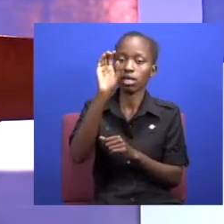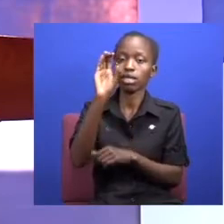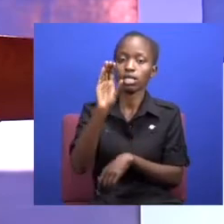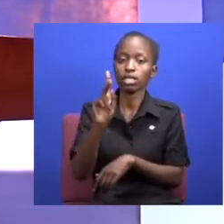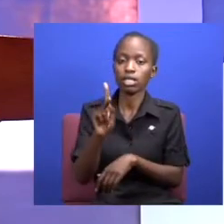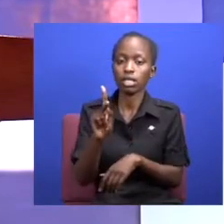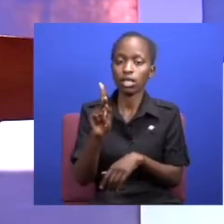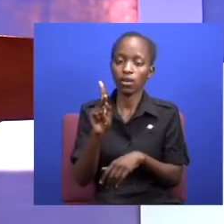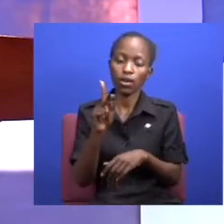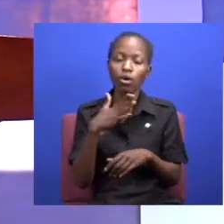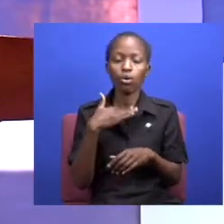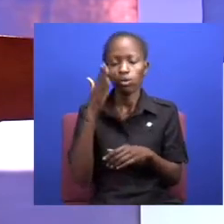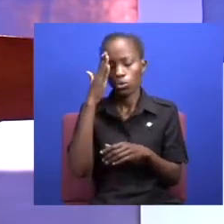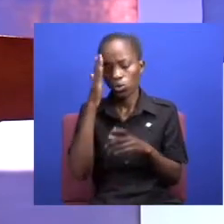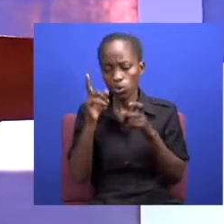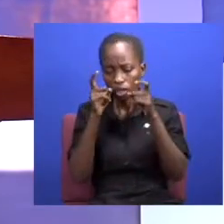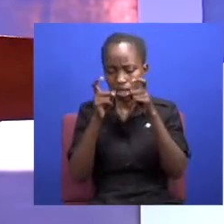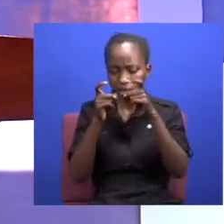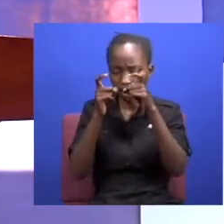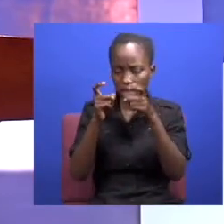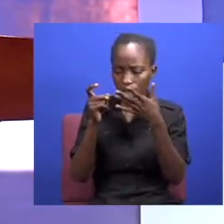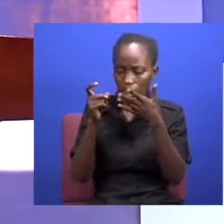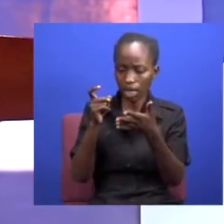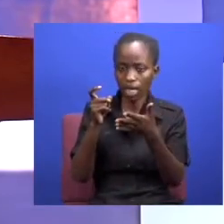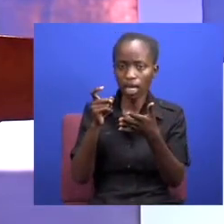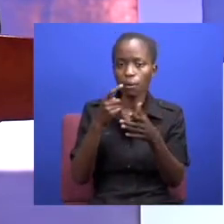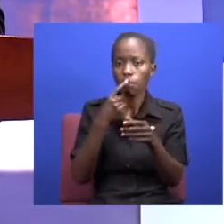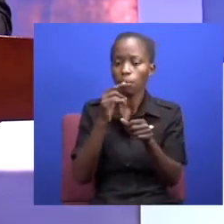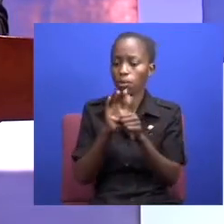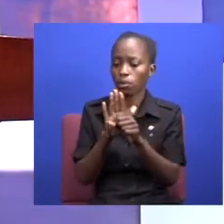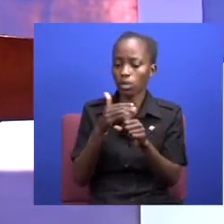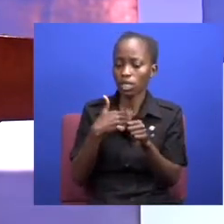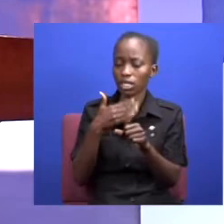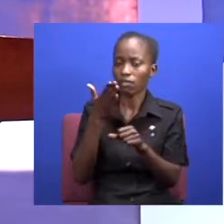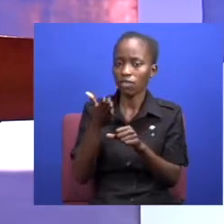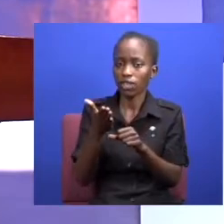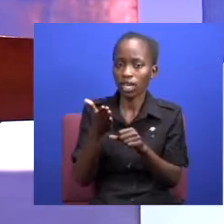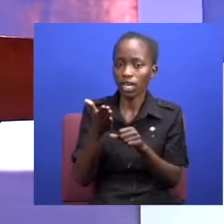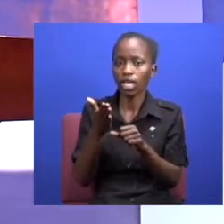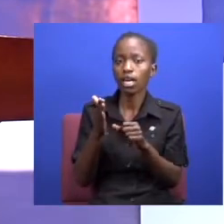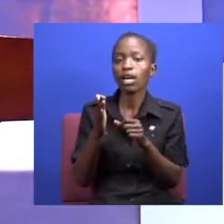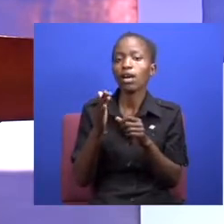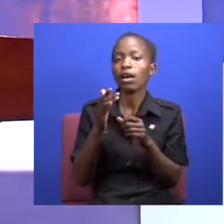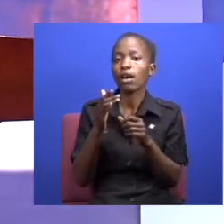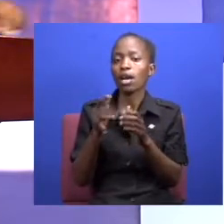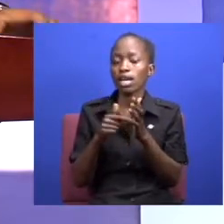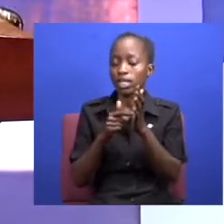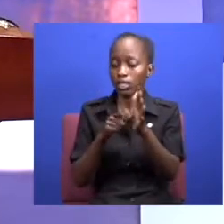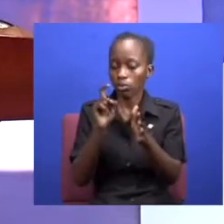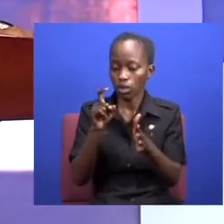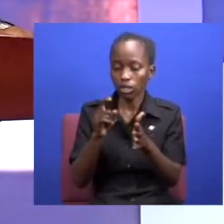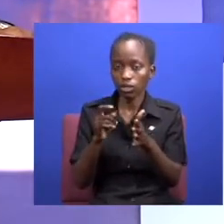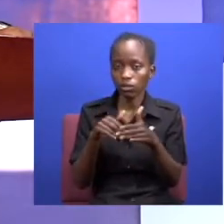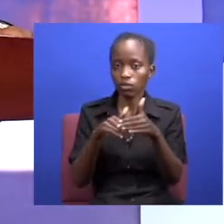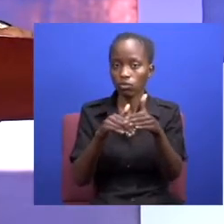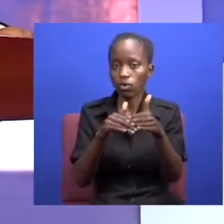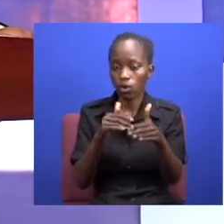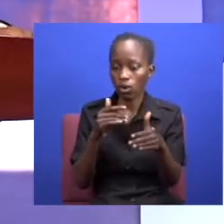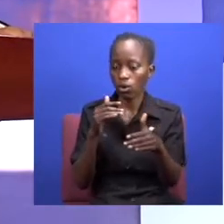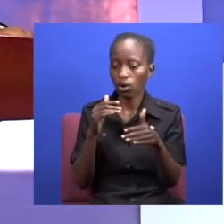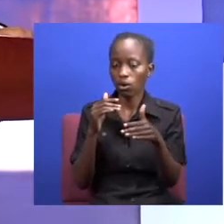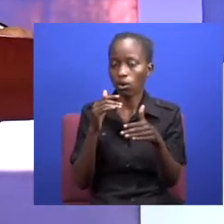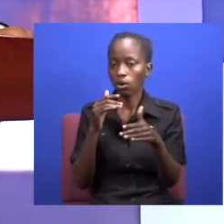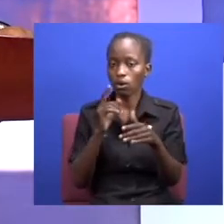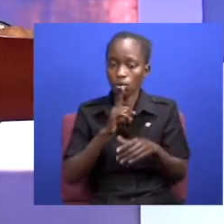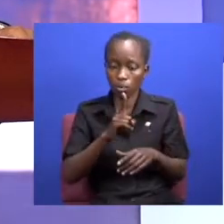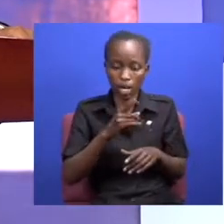you're just looking out for, is there a sin that I can confess? Is there a promise that I can claim? Is there an example for me to follow? Is there a